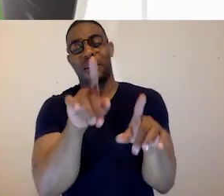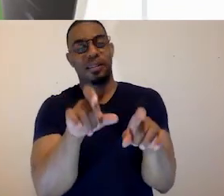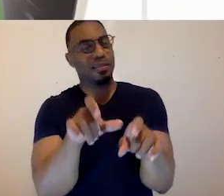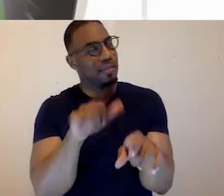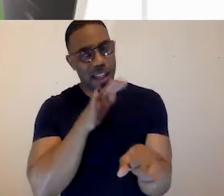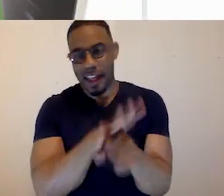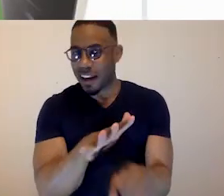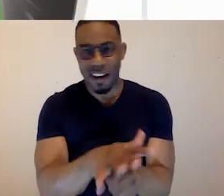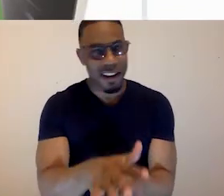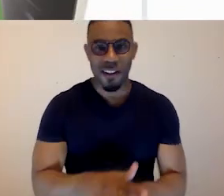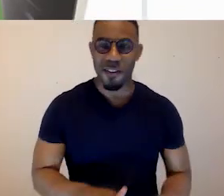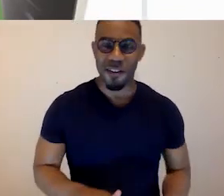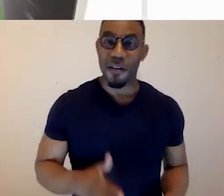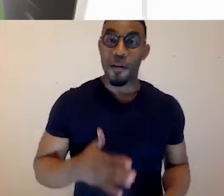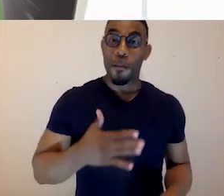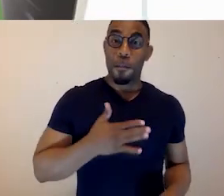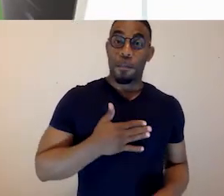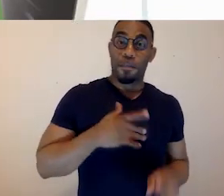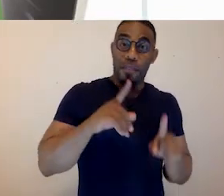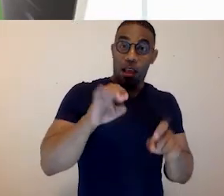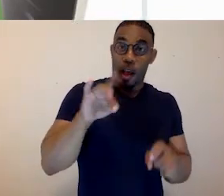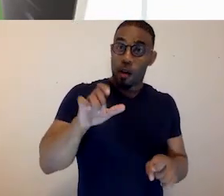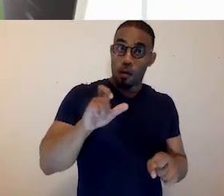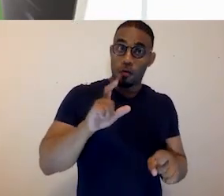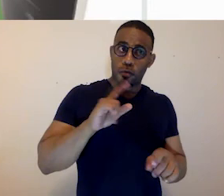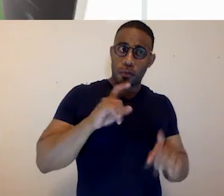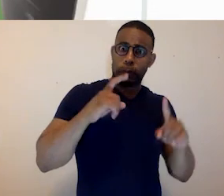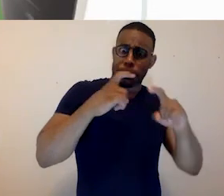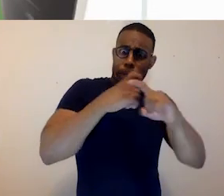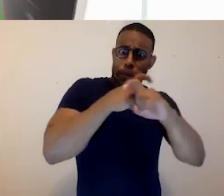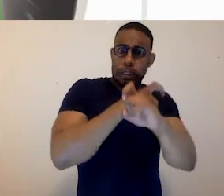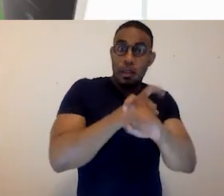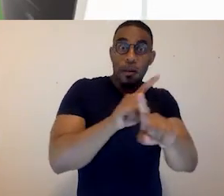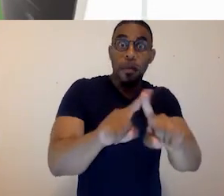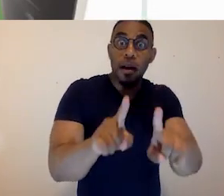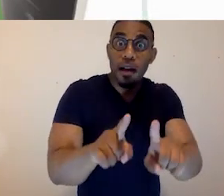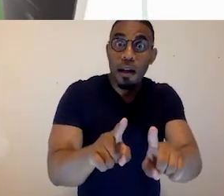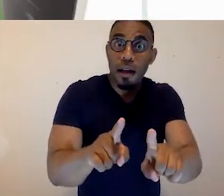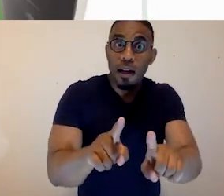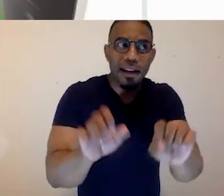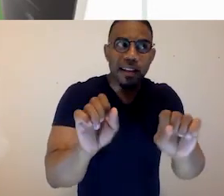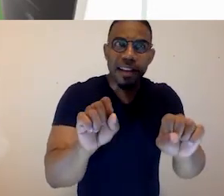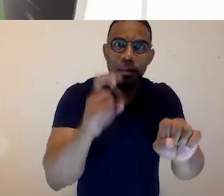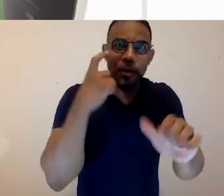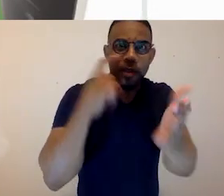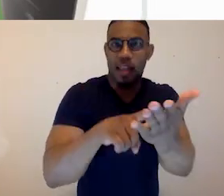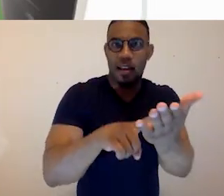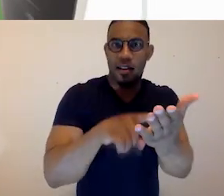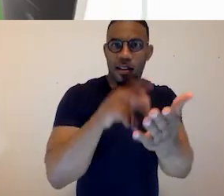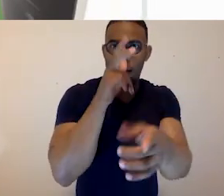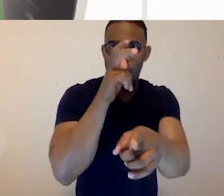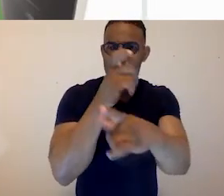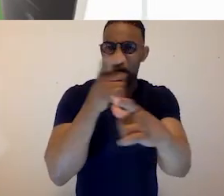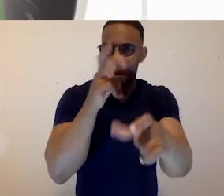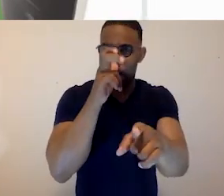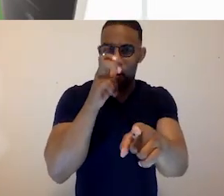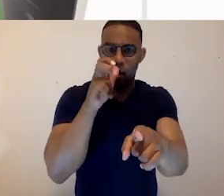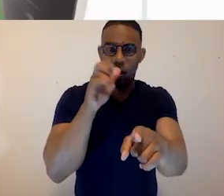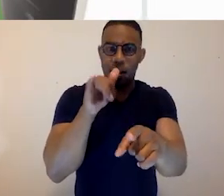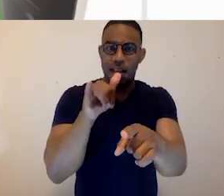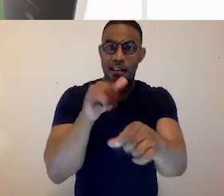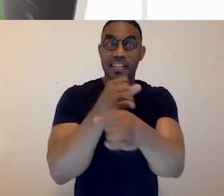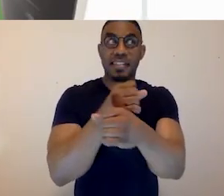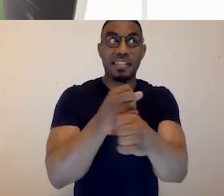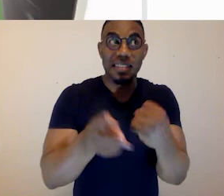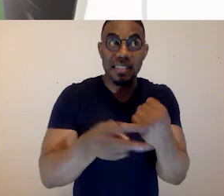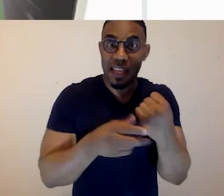that's not enough. So my test code was pretty complex, but it was able to detect this major bug and